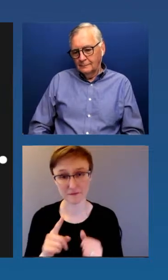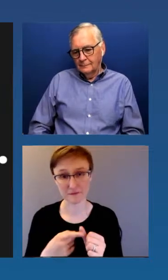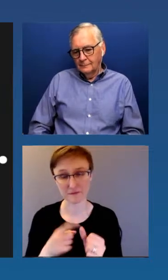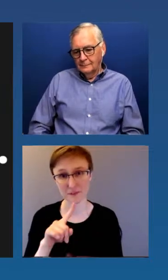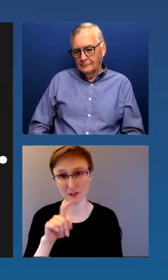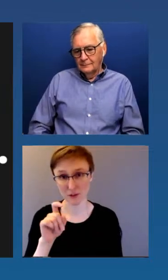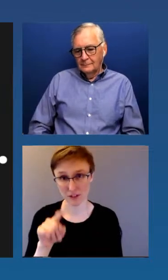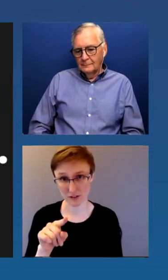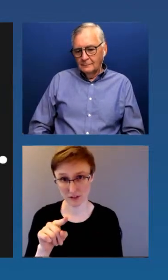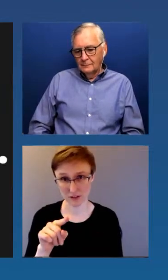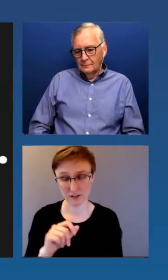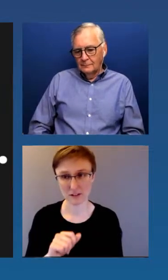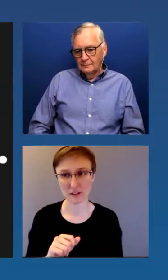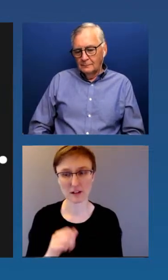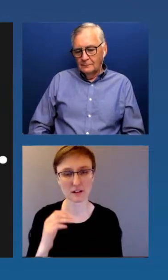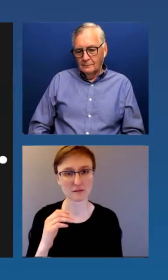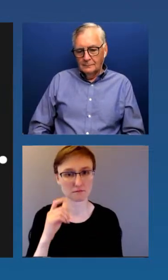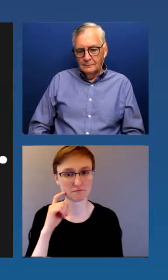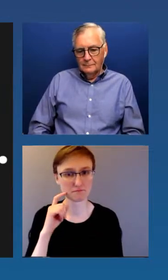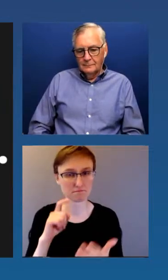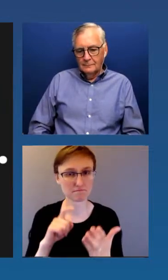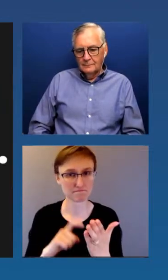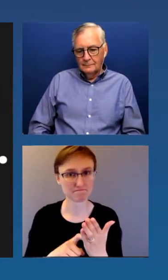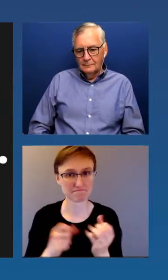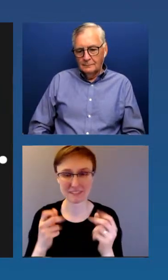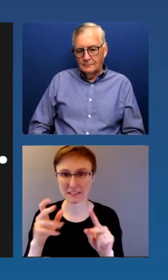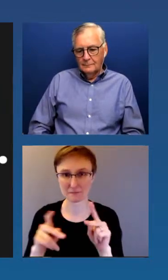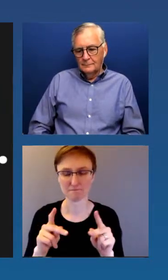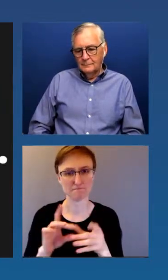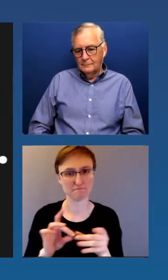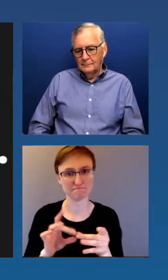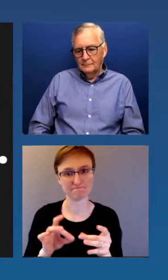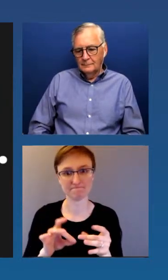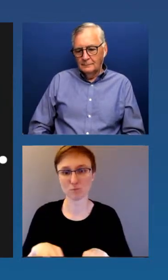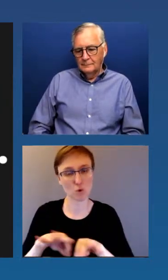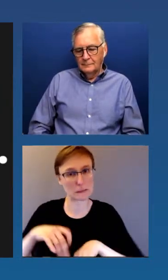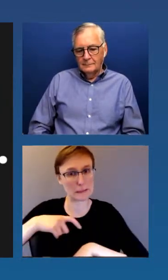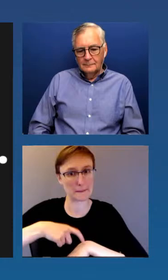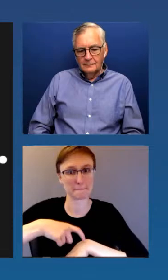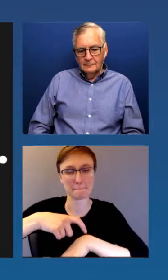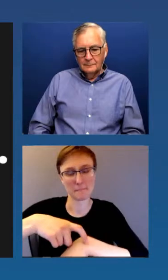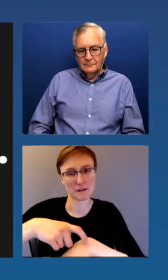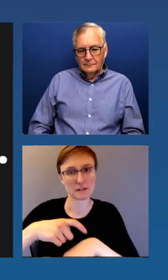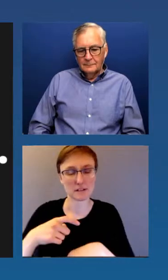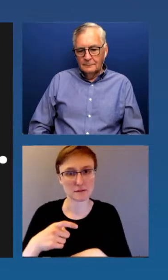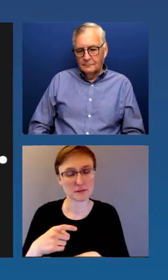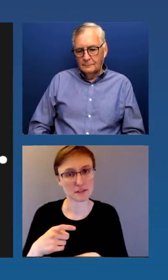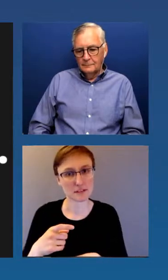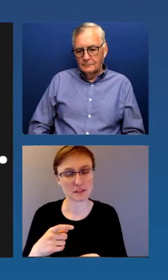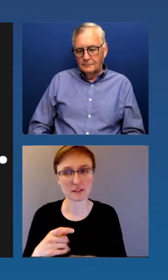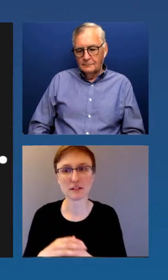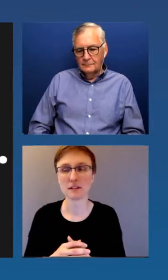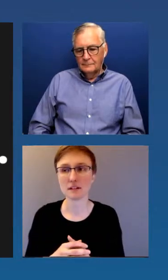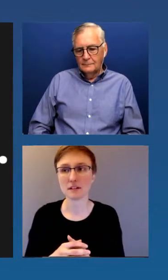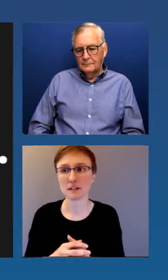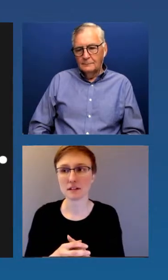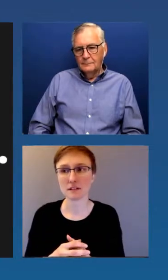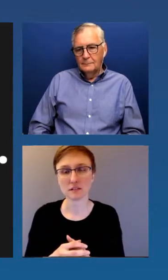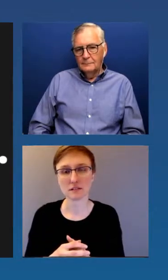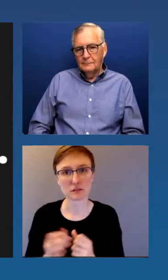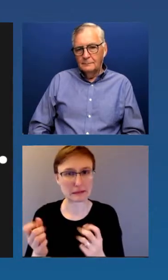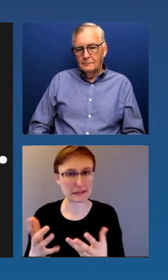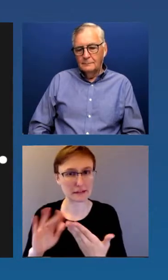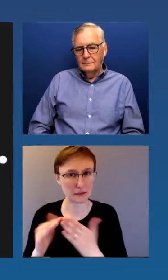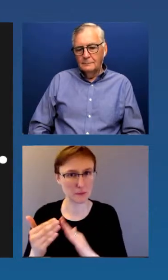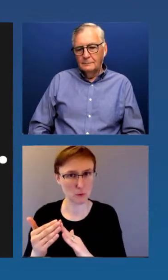speaker has mentioned that this is sort of a race against time. A lot of neighborhoods on this list. What is the reality that you